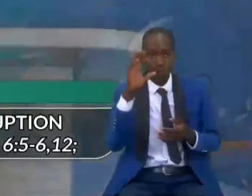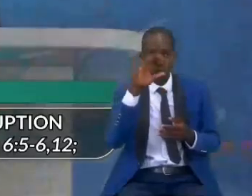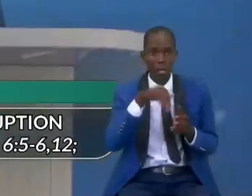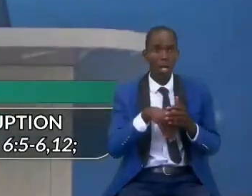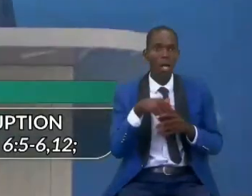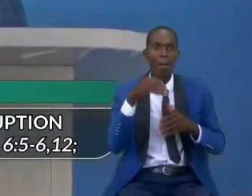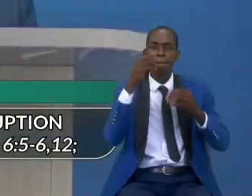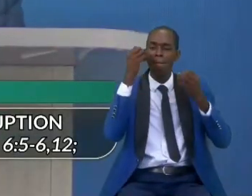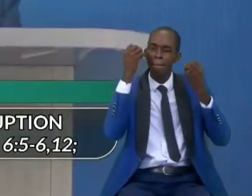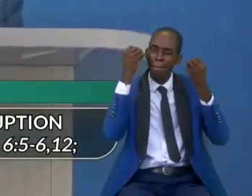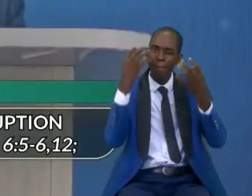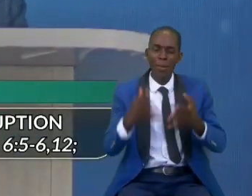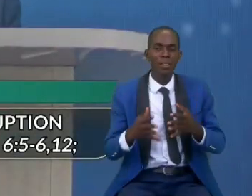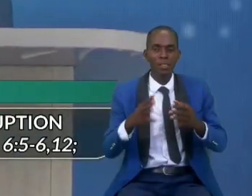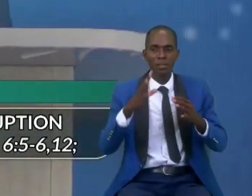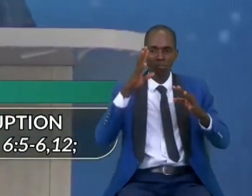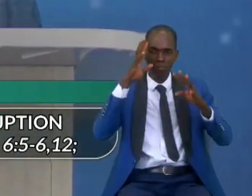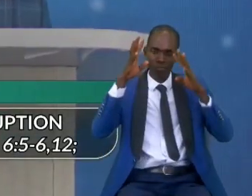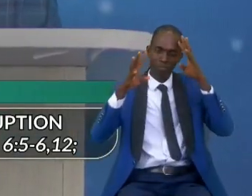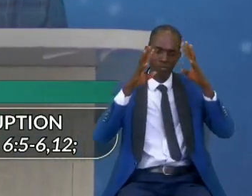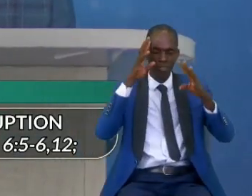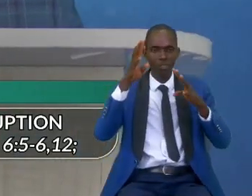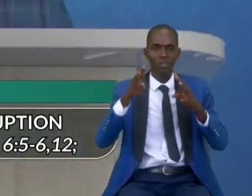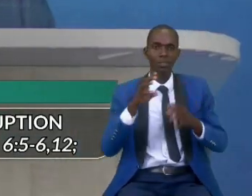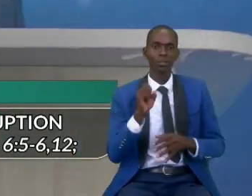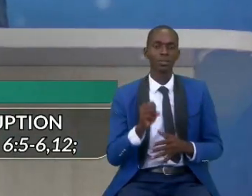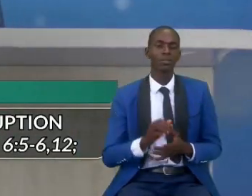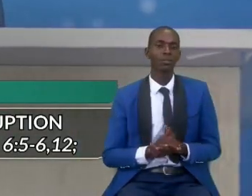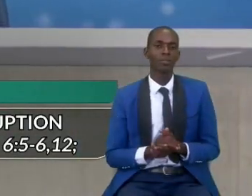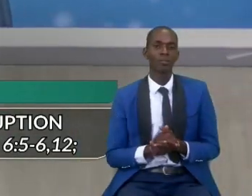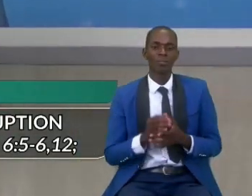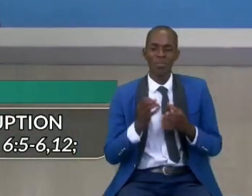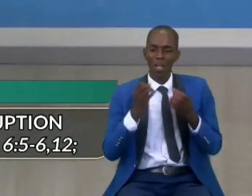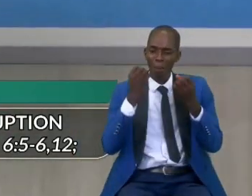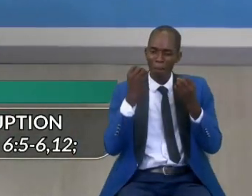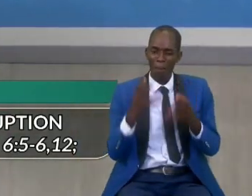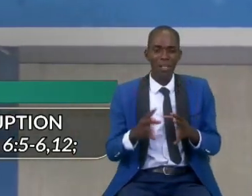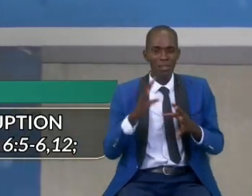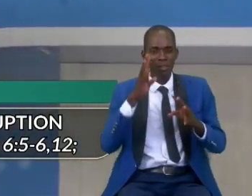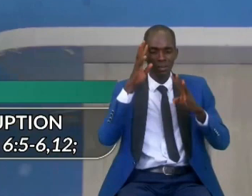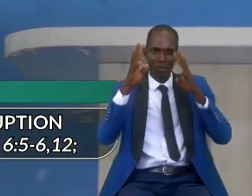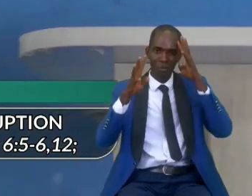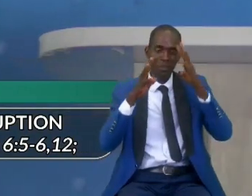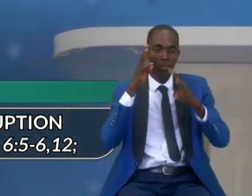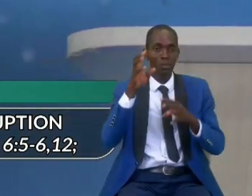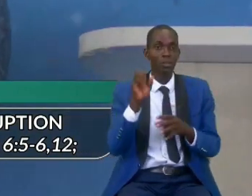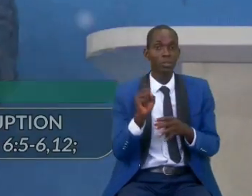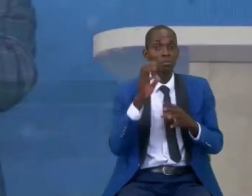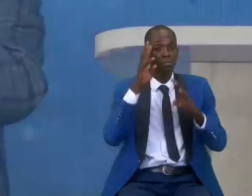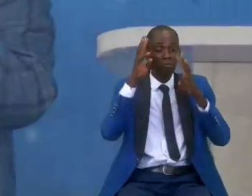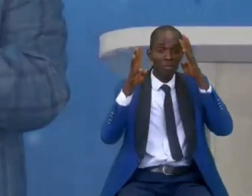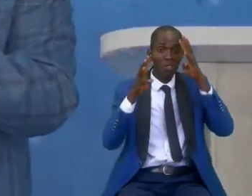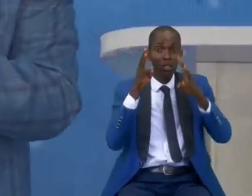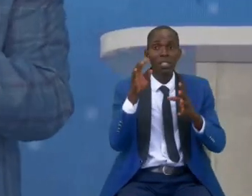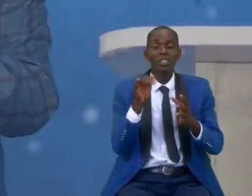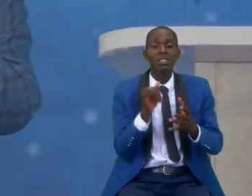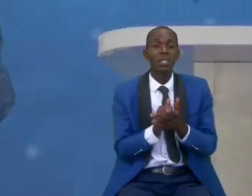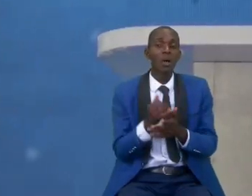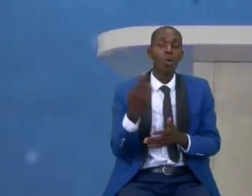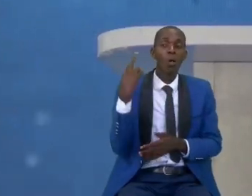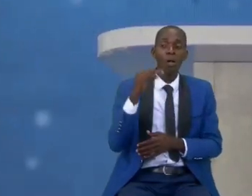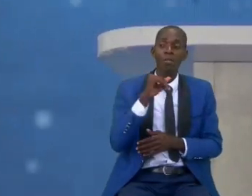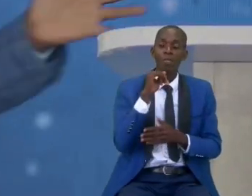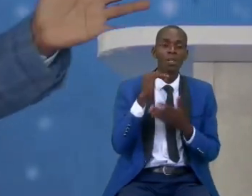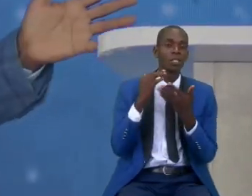inventions. Many inventions. The inventions that were not there when God made,